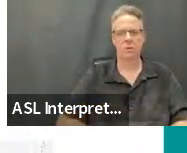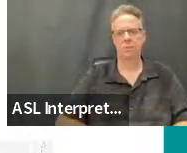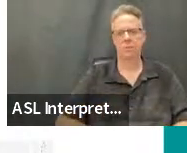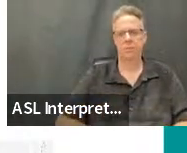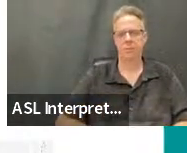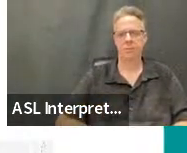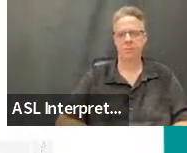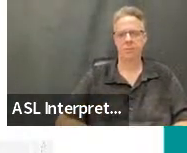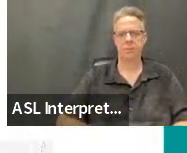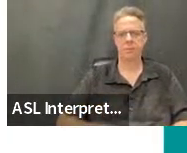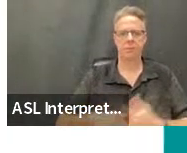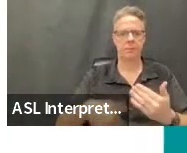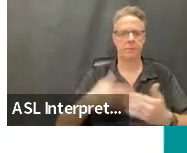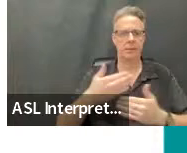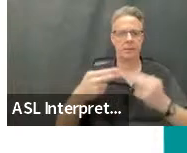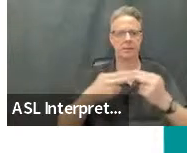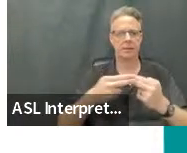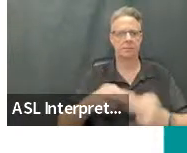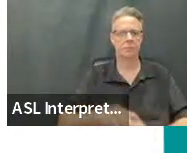Next slide.